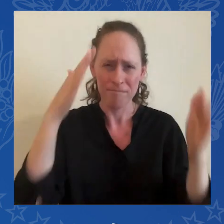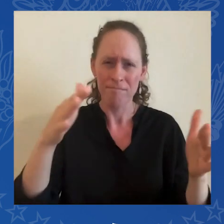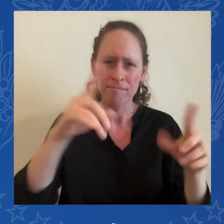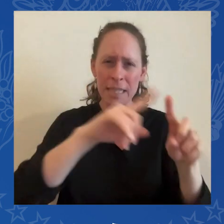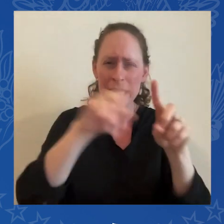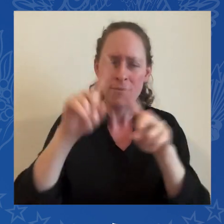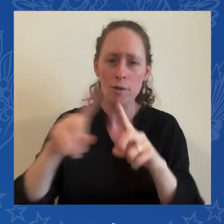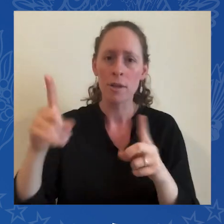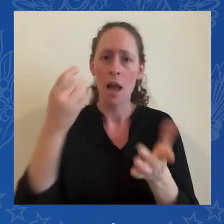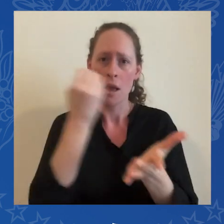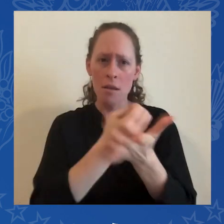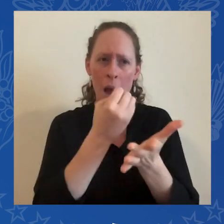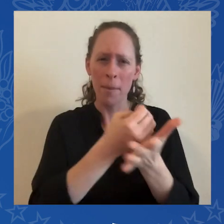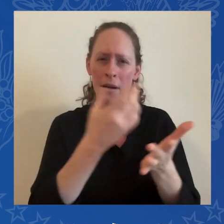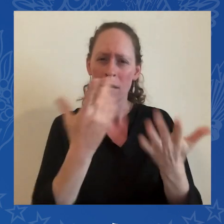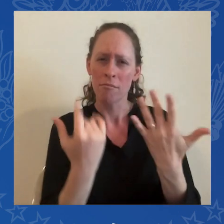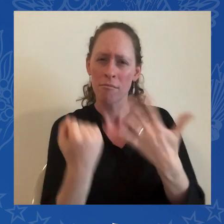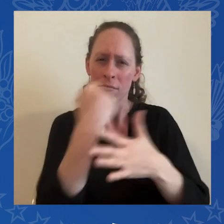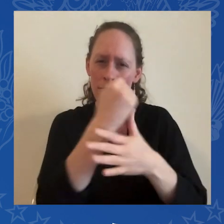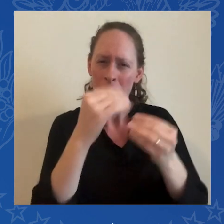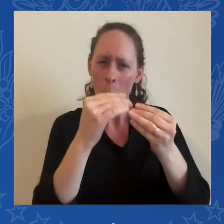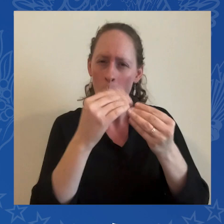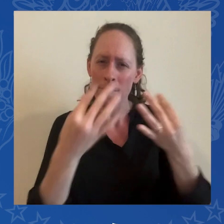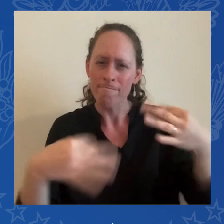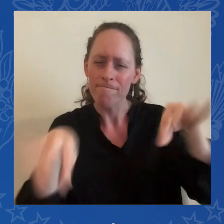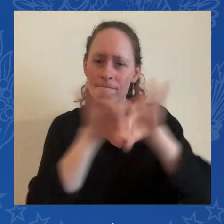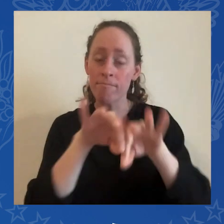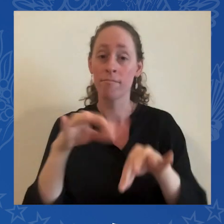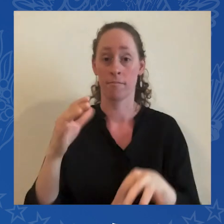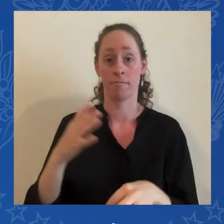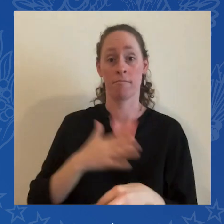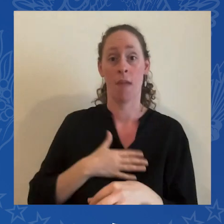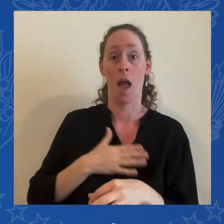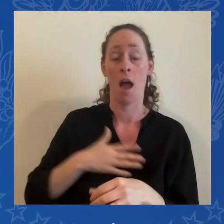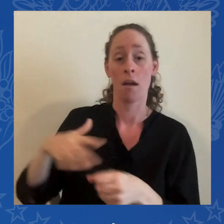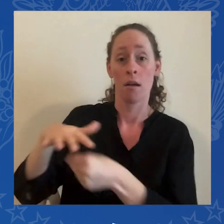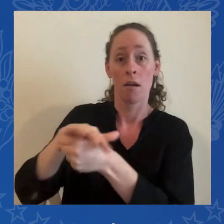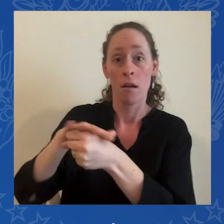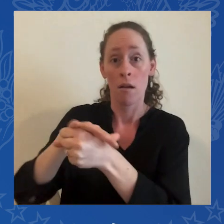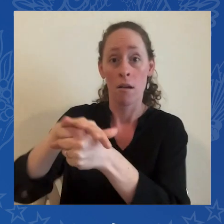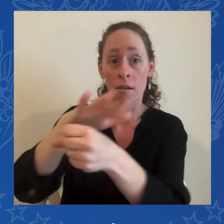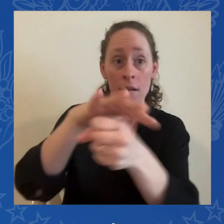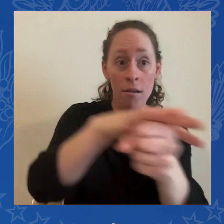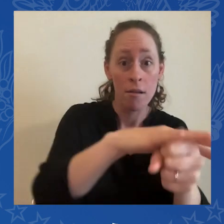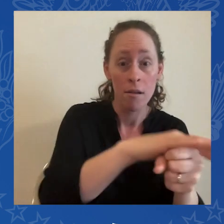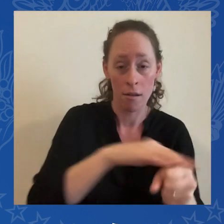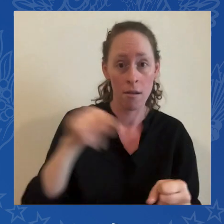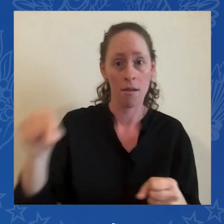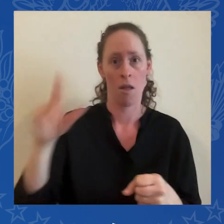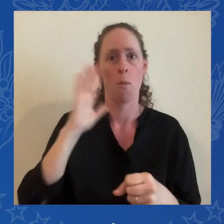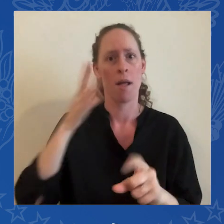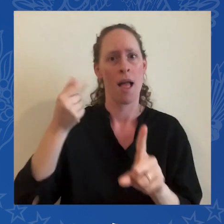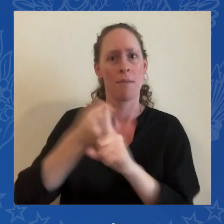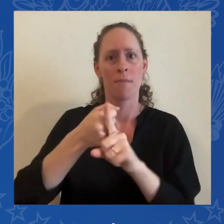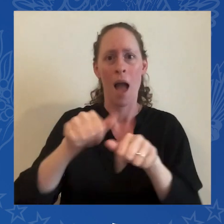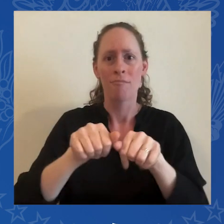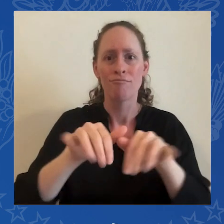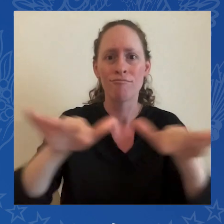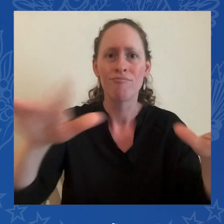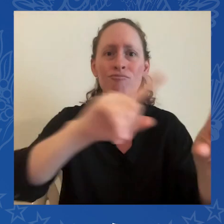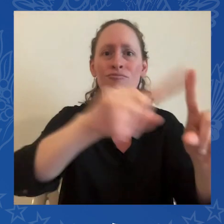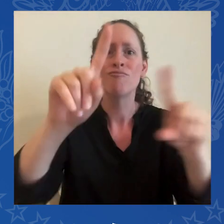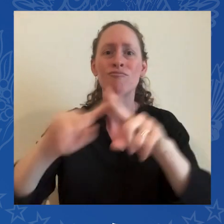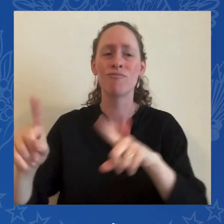practice, that means making game-changing investments in regions that could lead to positive impacts across multiple sectors